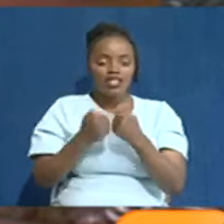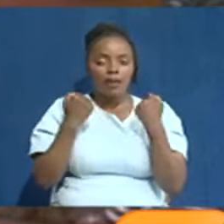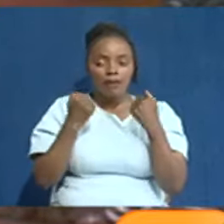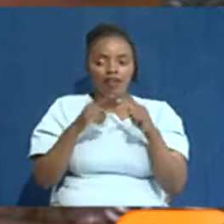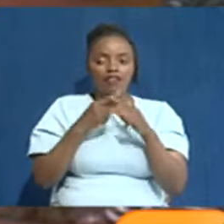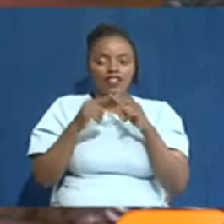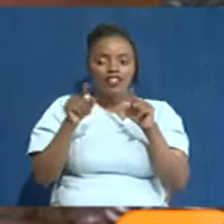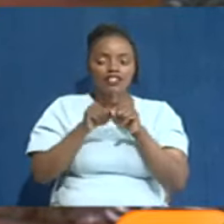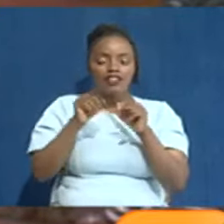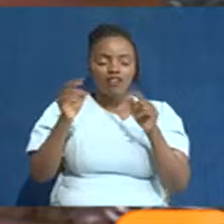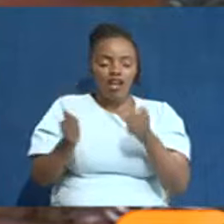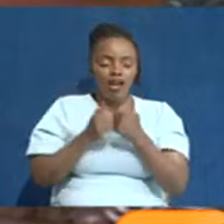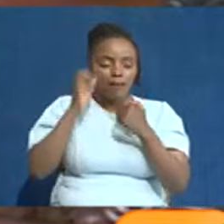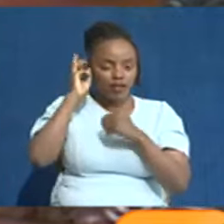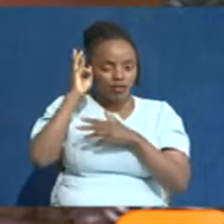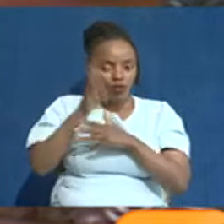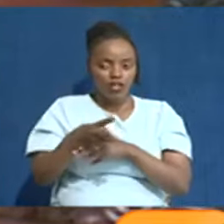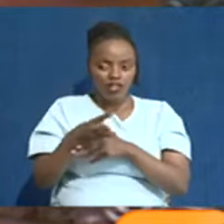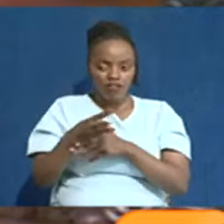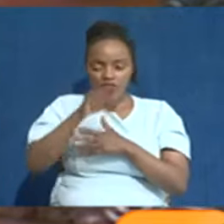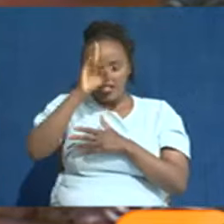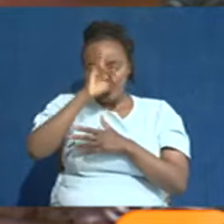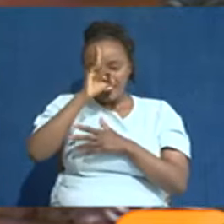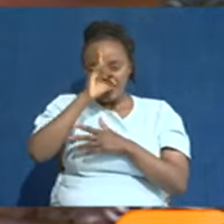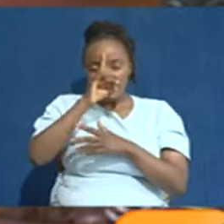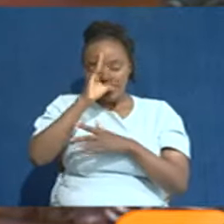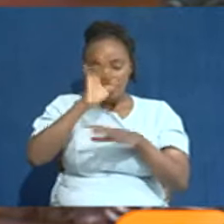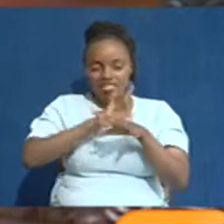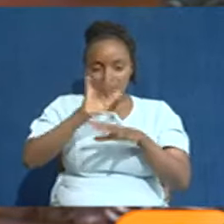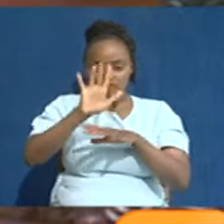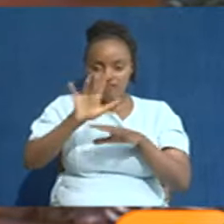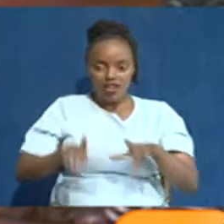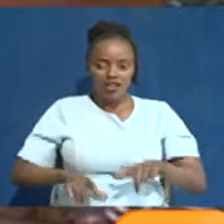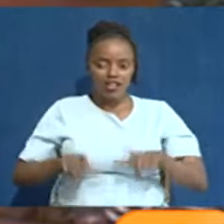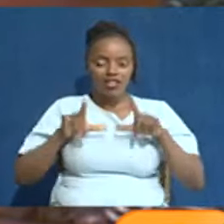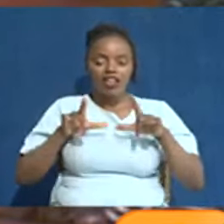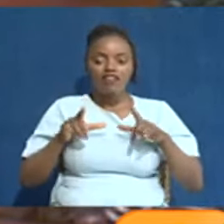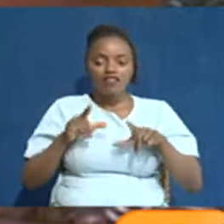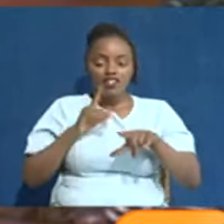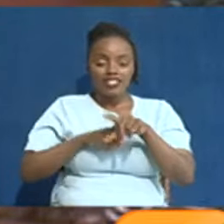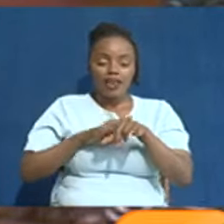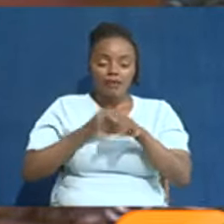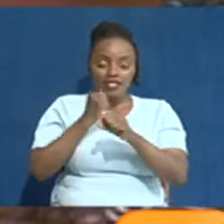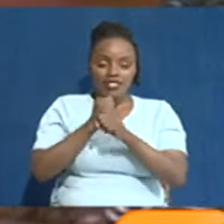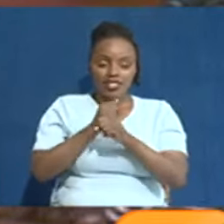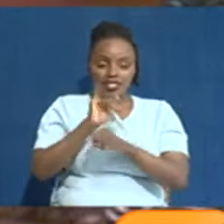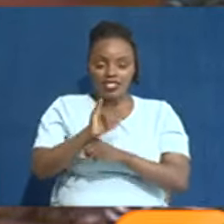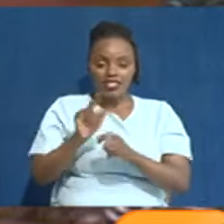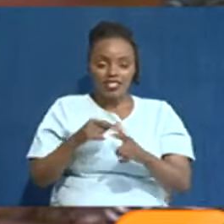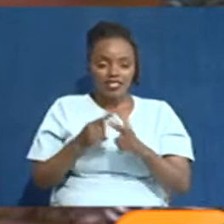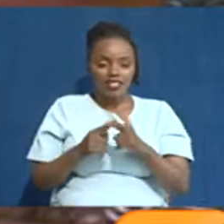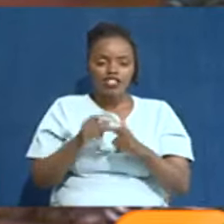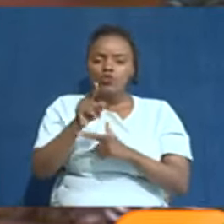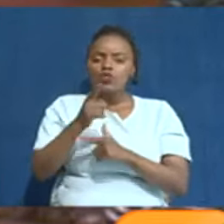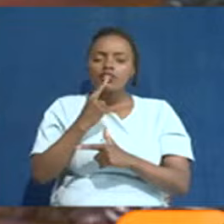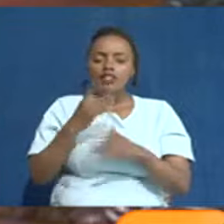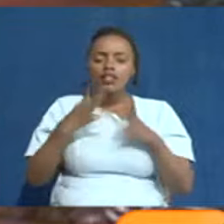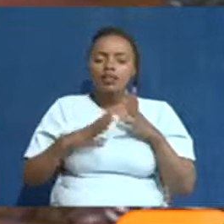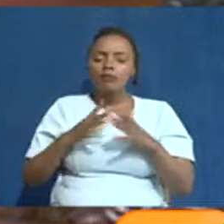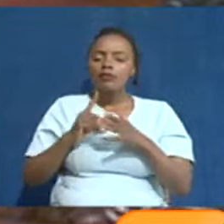will still happen with serious implication on your life. When it does, what will you tell